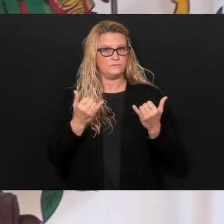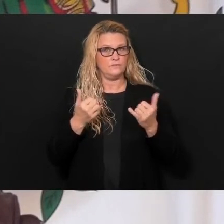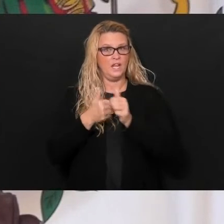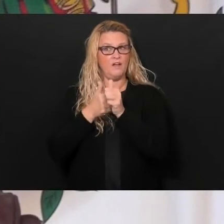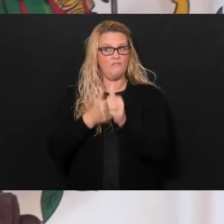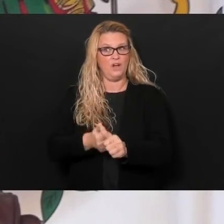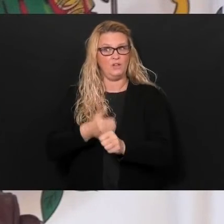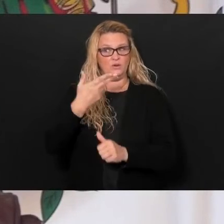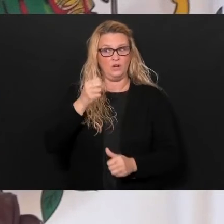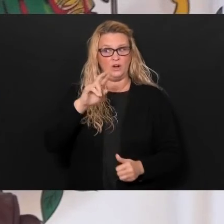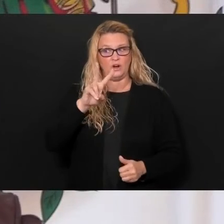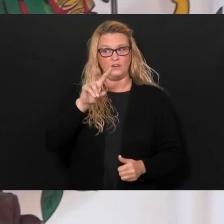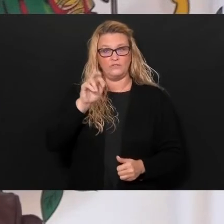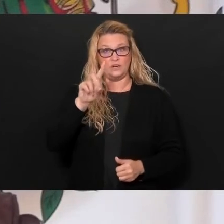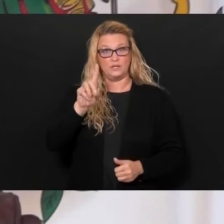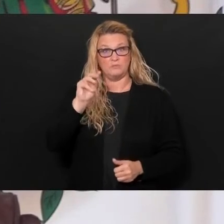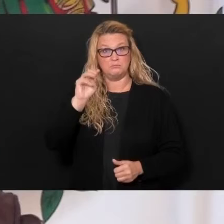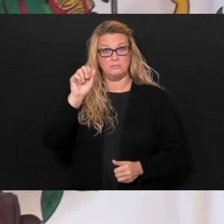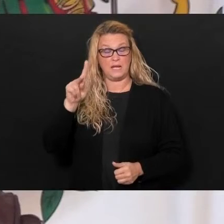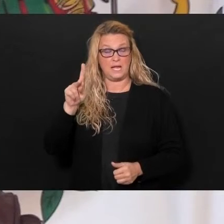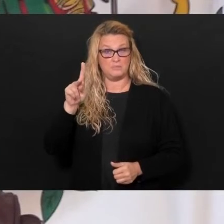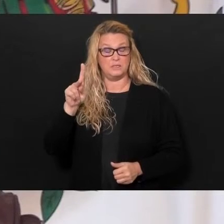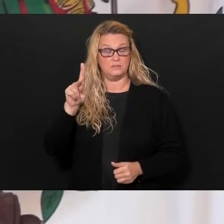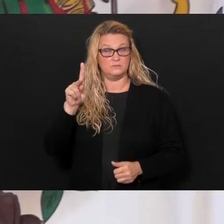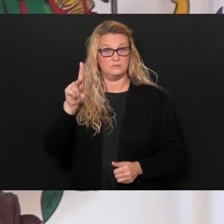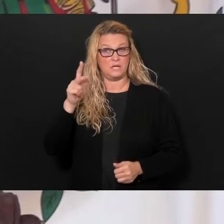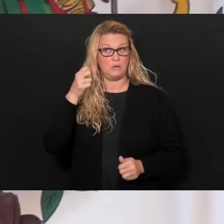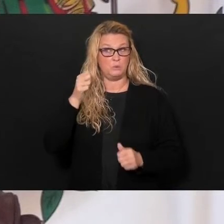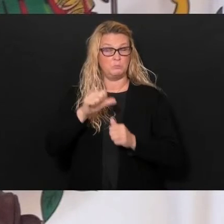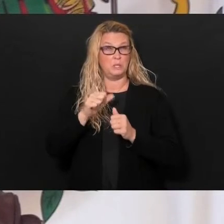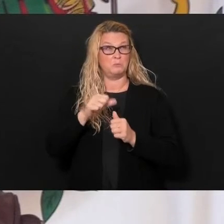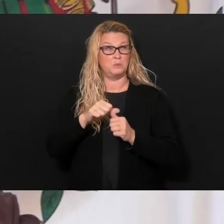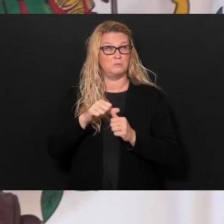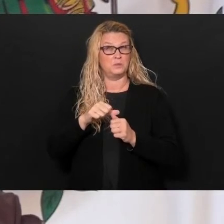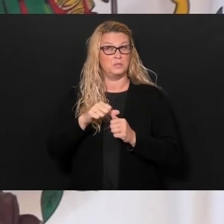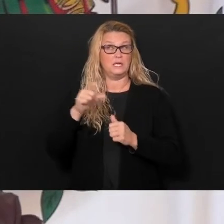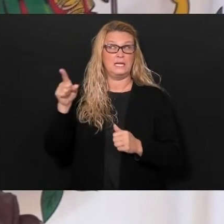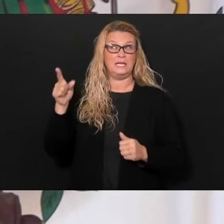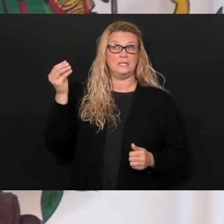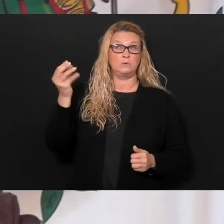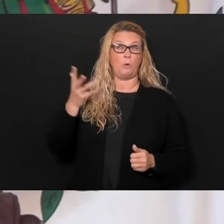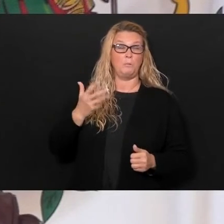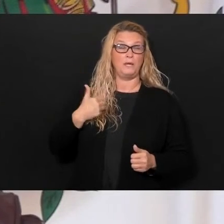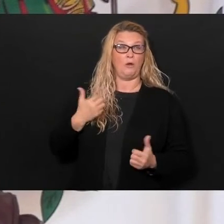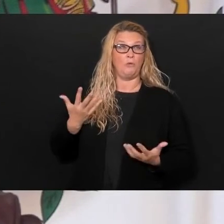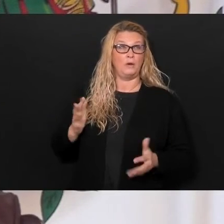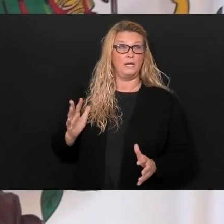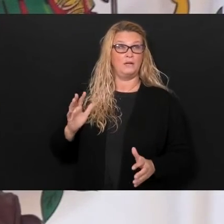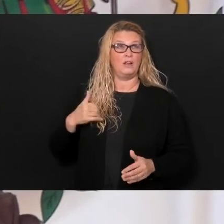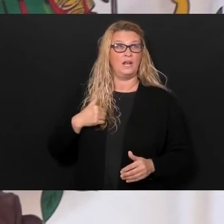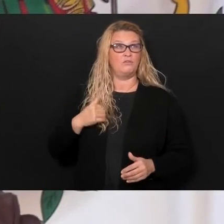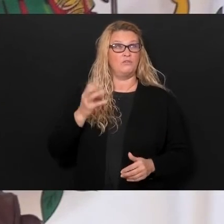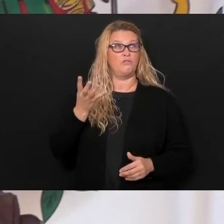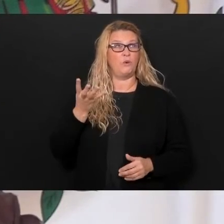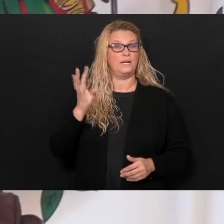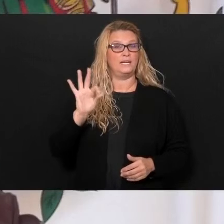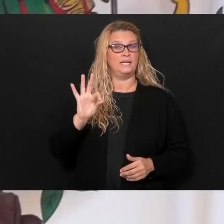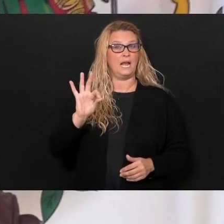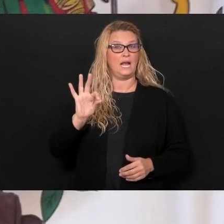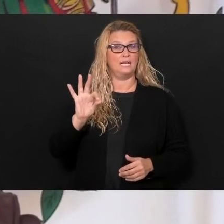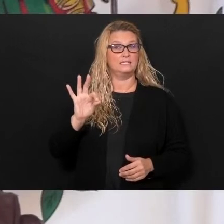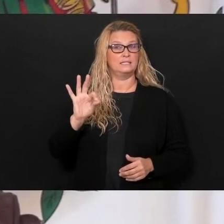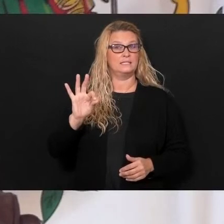map, we would have, if I remember correctly on what Clay has told me, we would have 49 out of